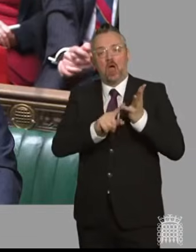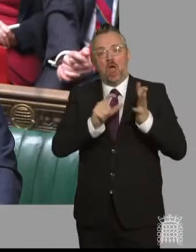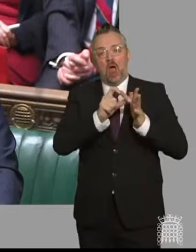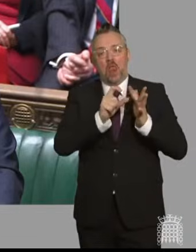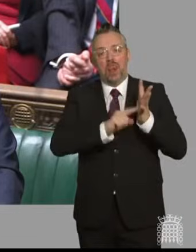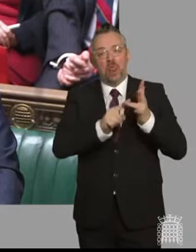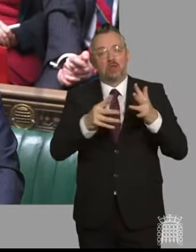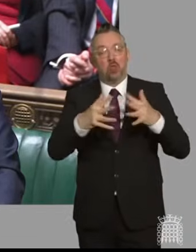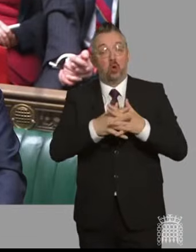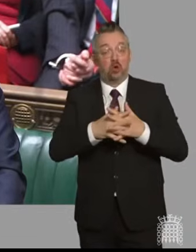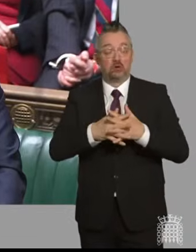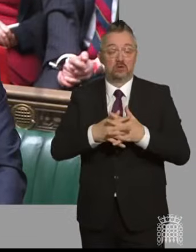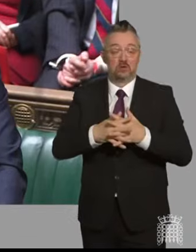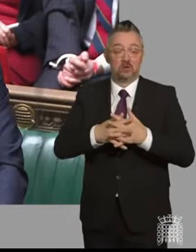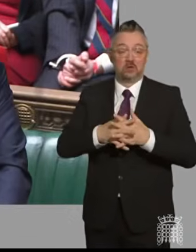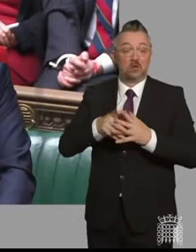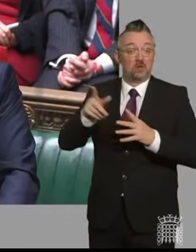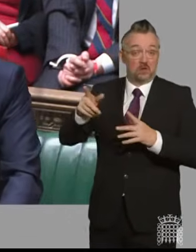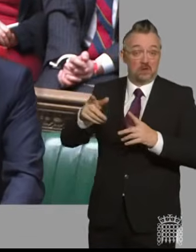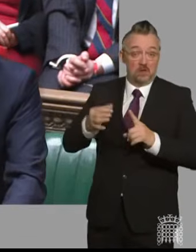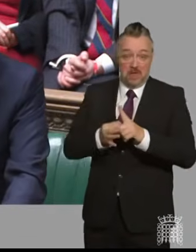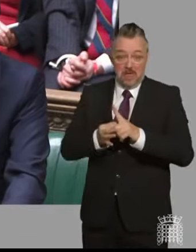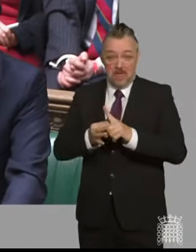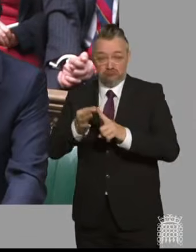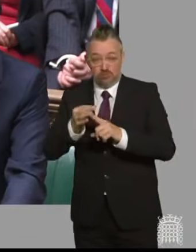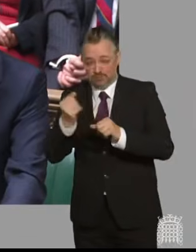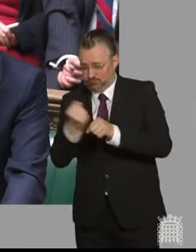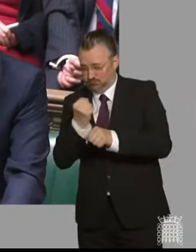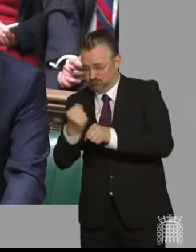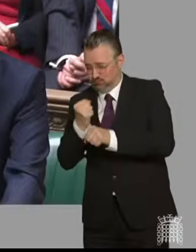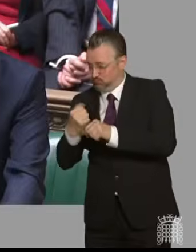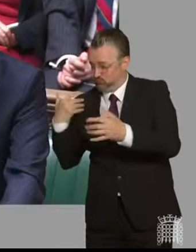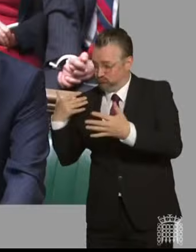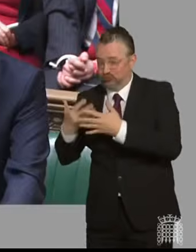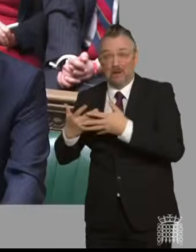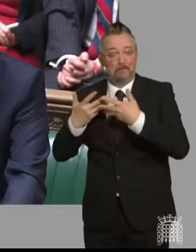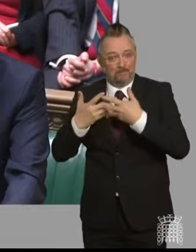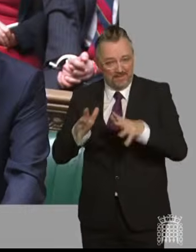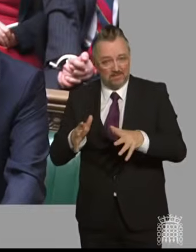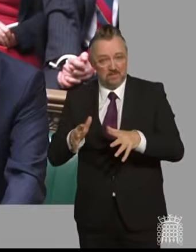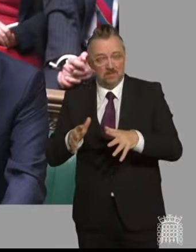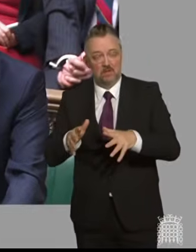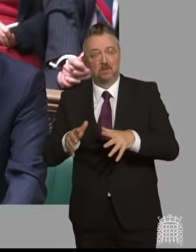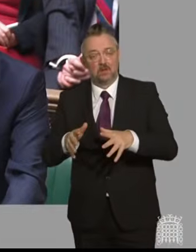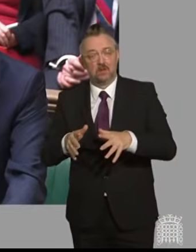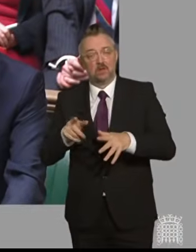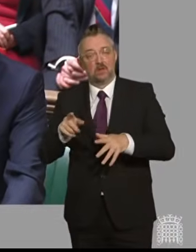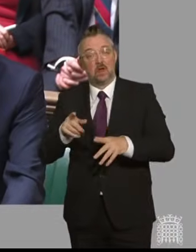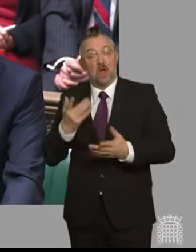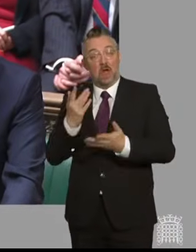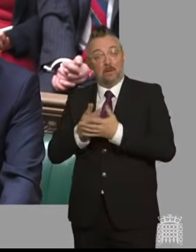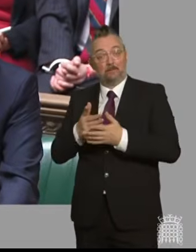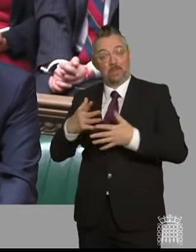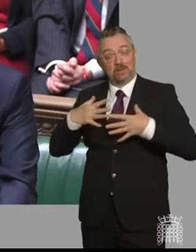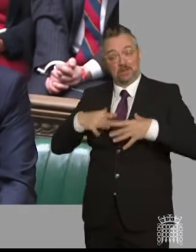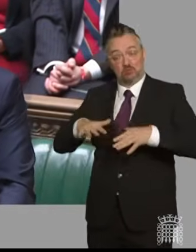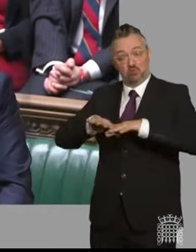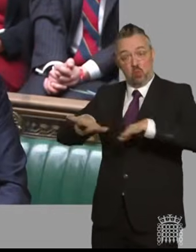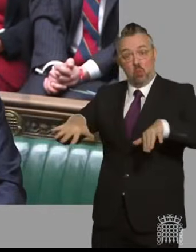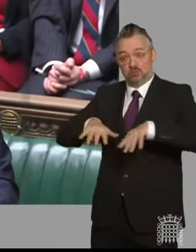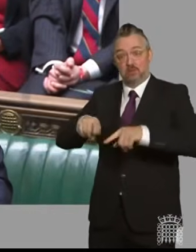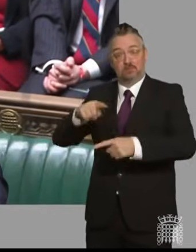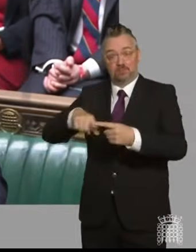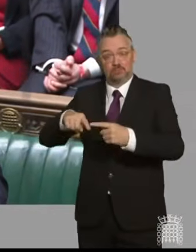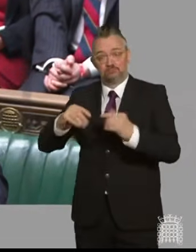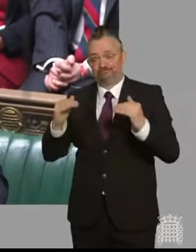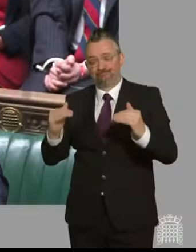in recent years. Almost 90% of designated bathing waters in England now meet the highest standards of good or excellent,